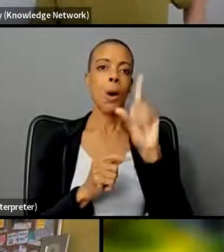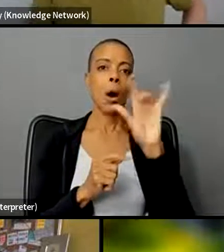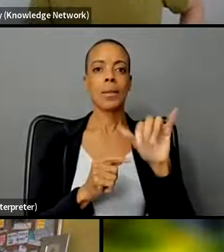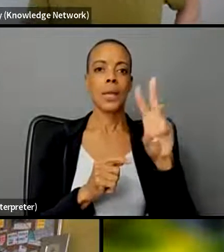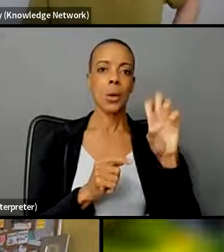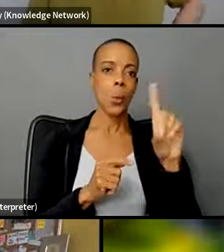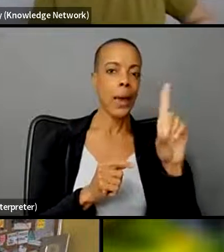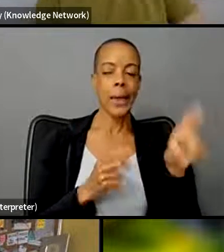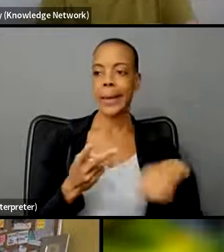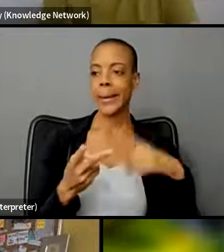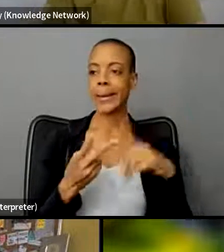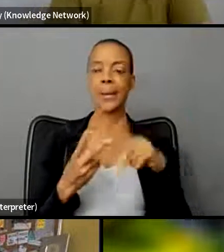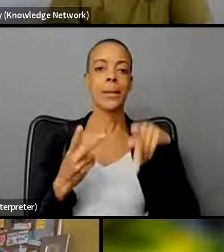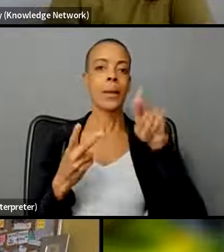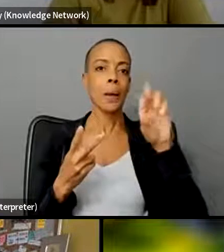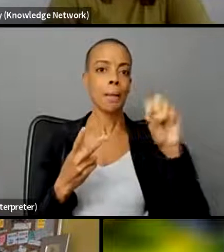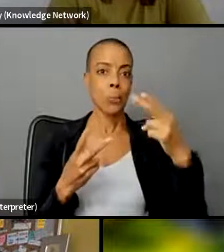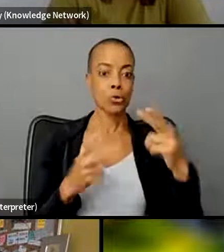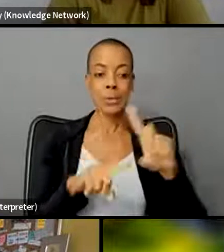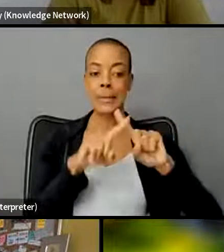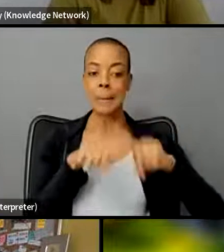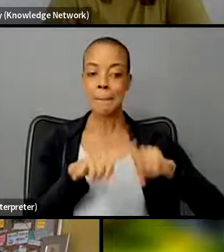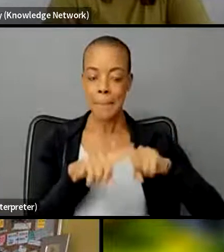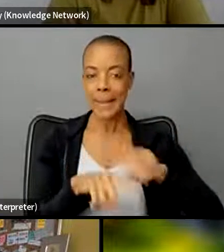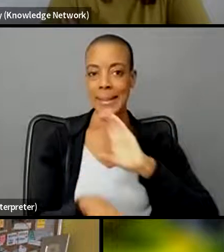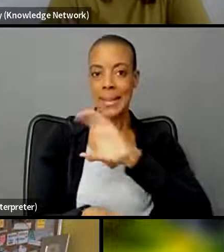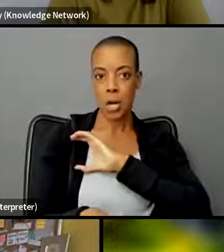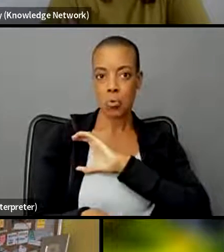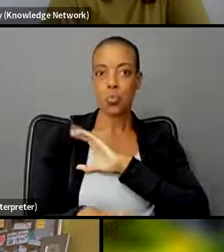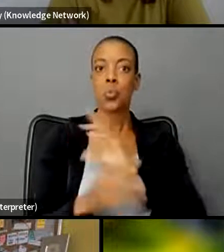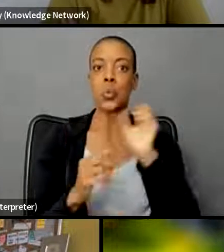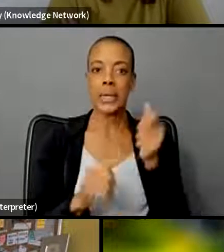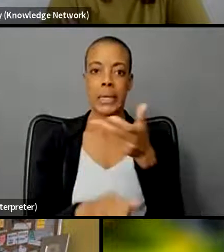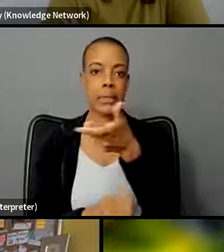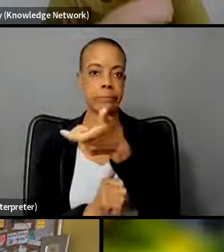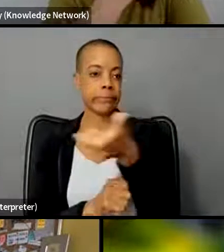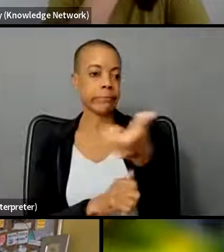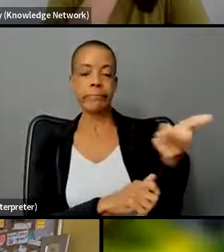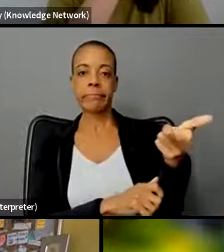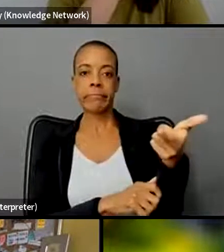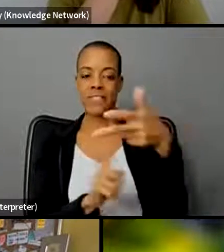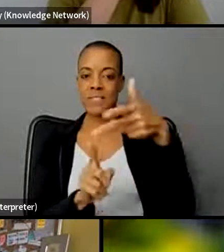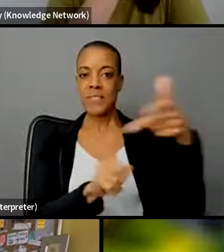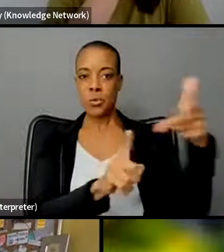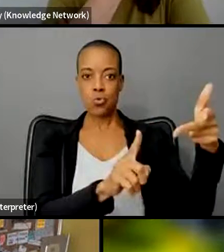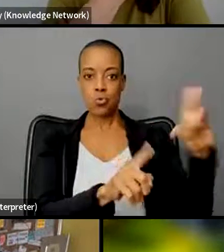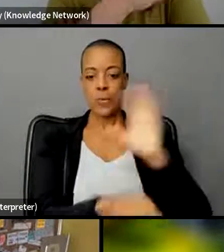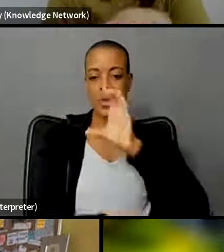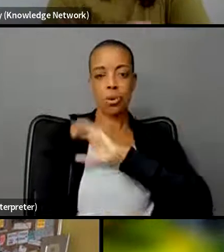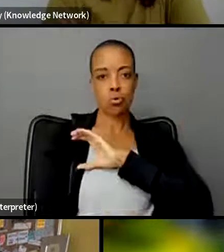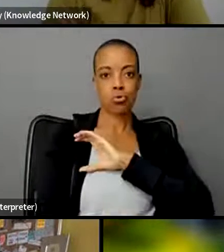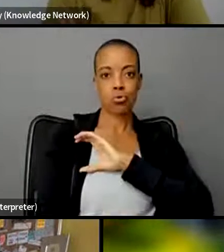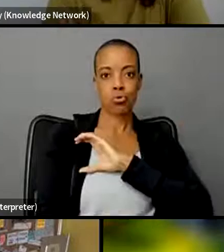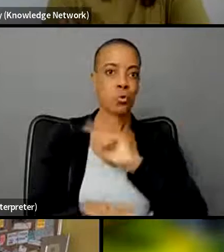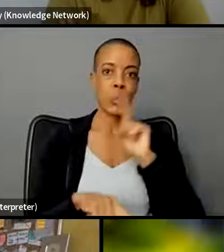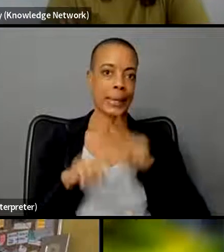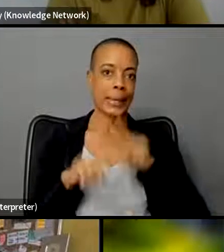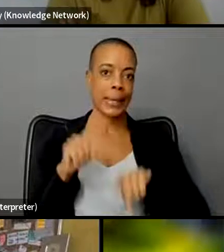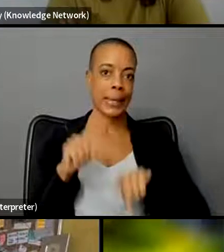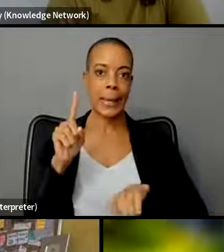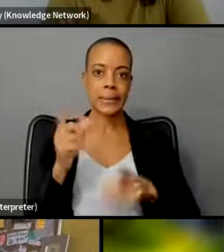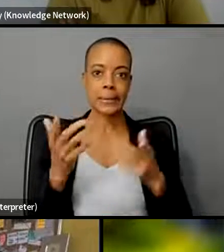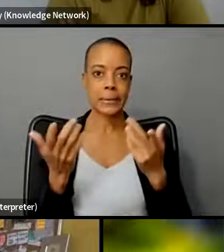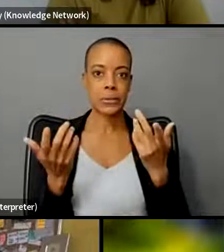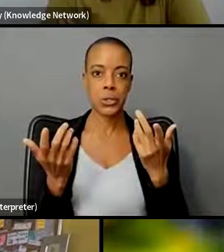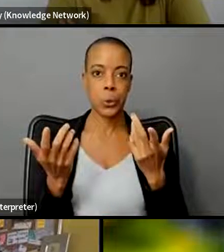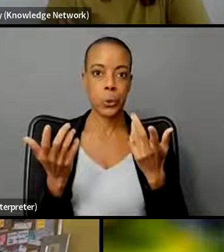on characters, we're going to want to see tape on the characters. There's no way of us judging whether or not this is something we can move forward with unless we see